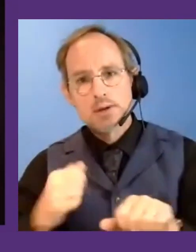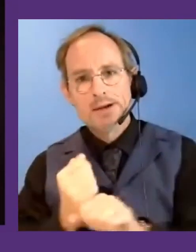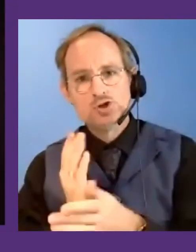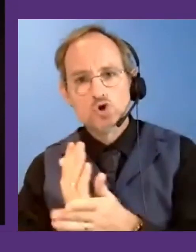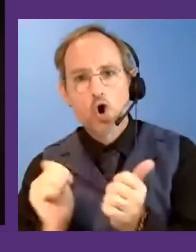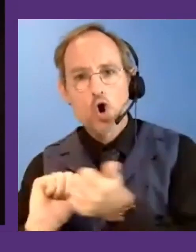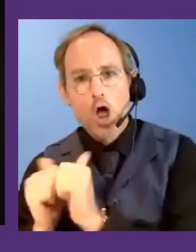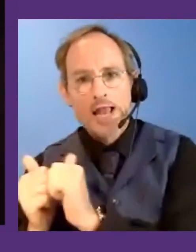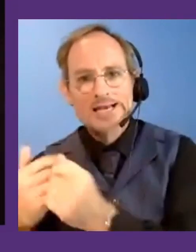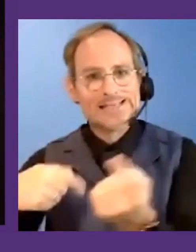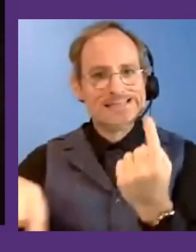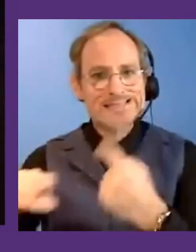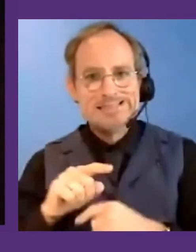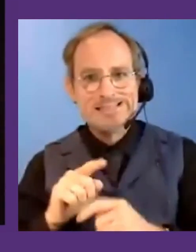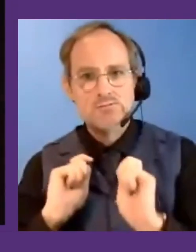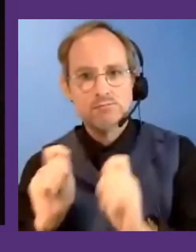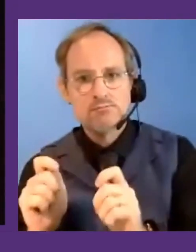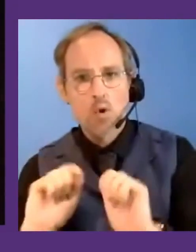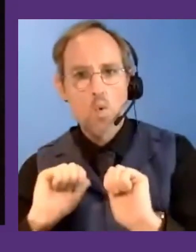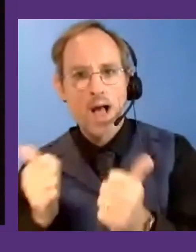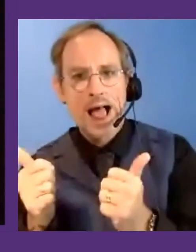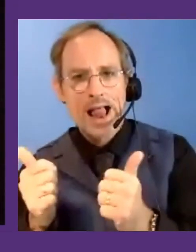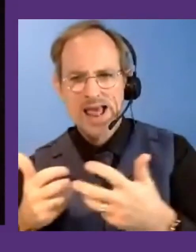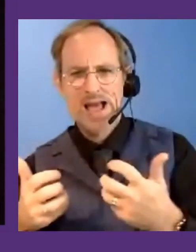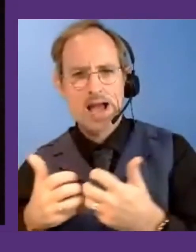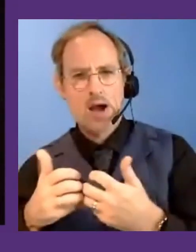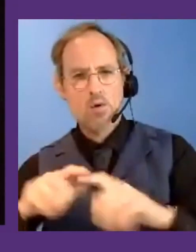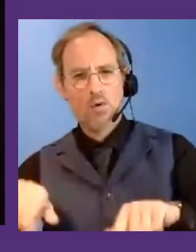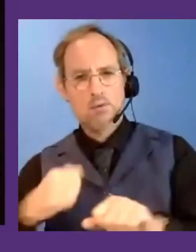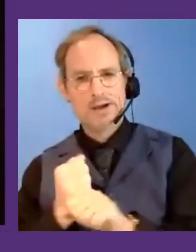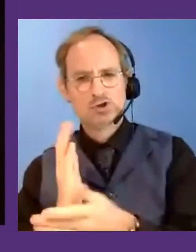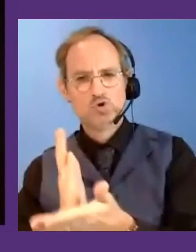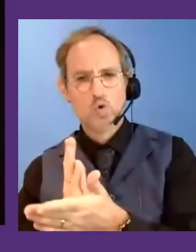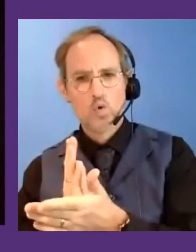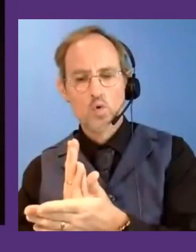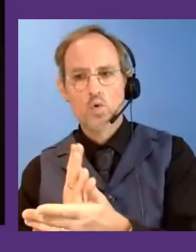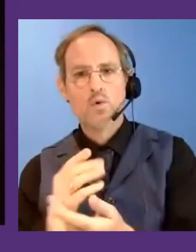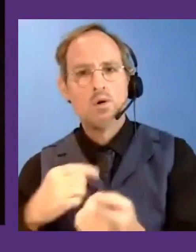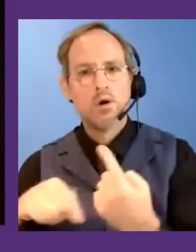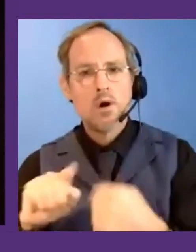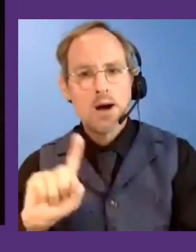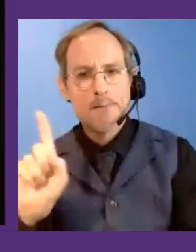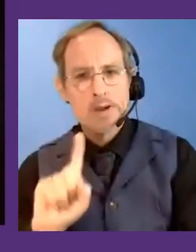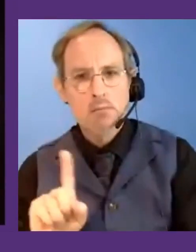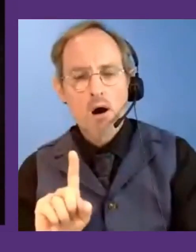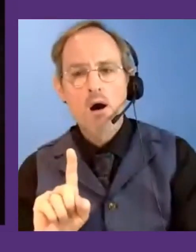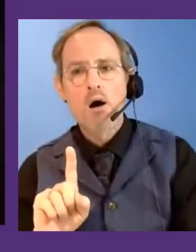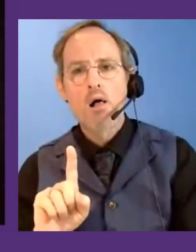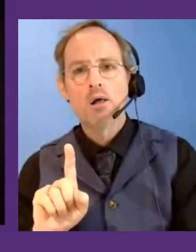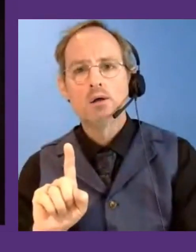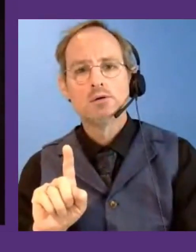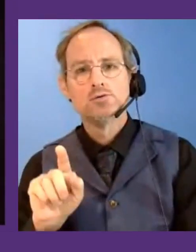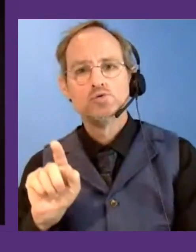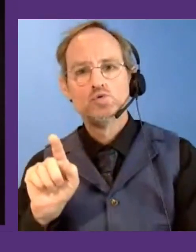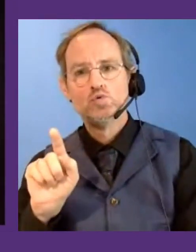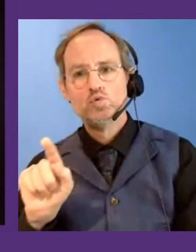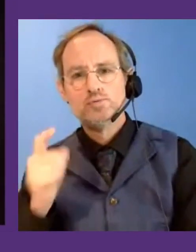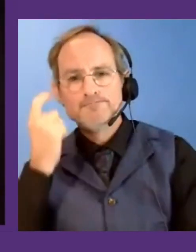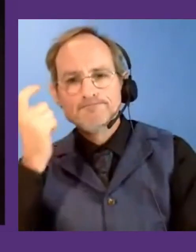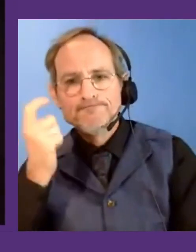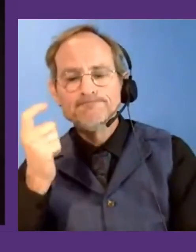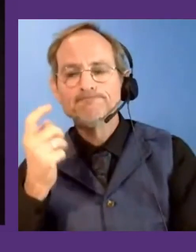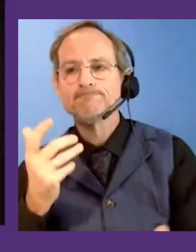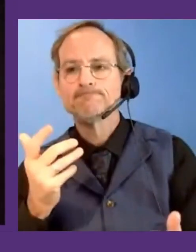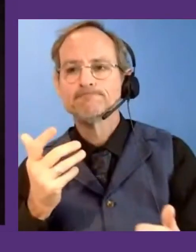the business? So how do you make sure that people are really taking into account access requirements,